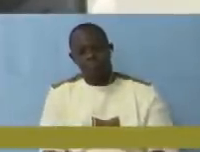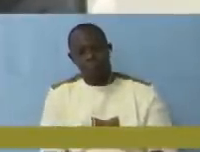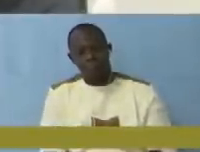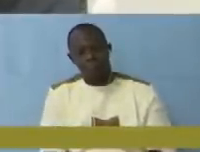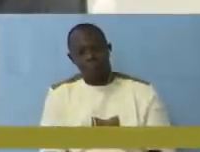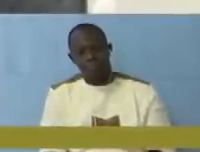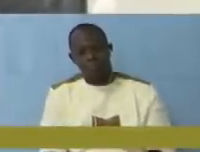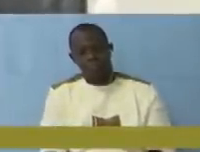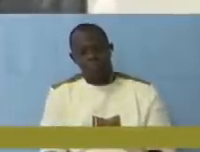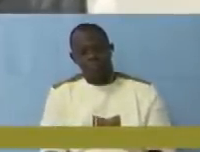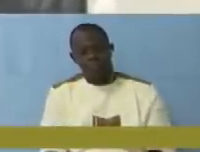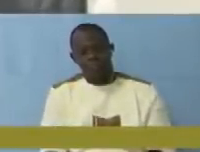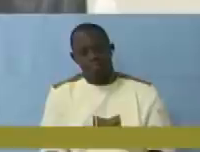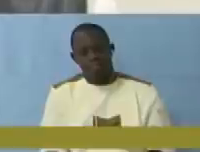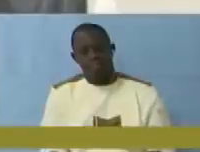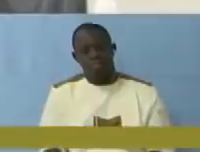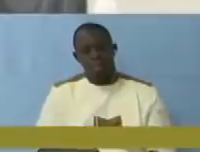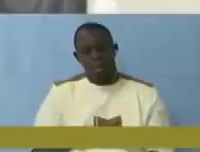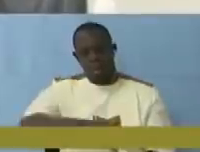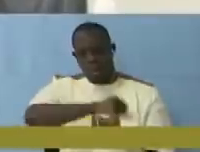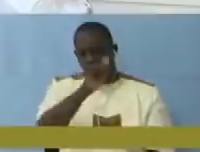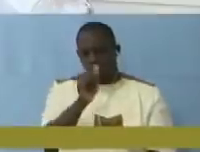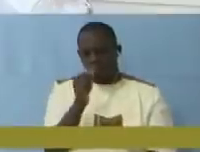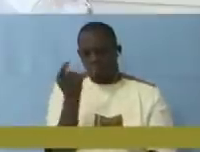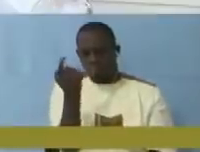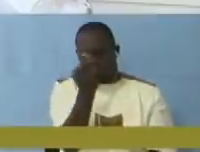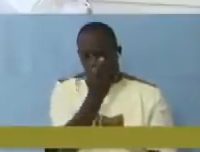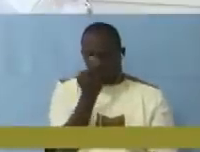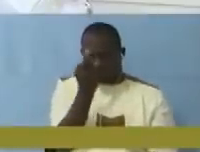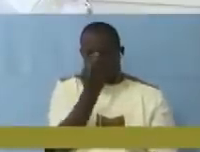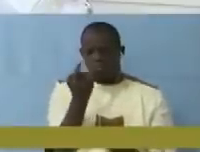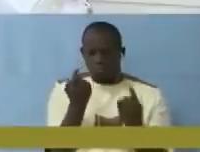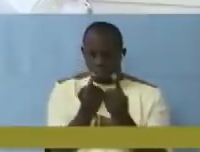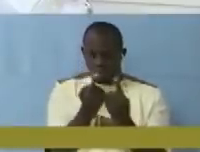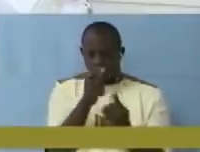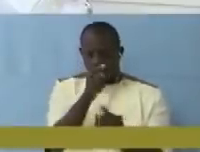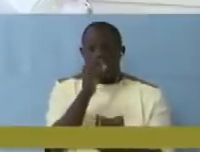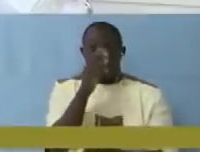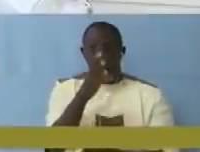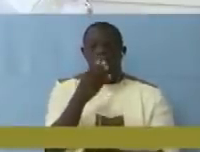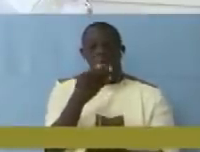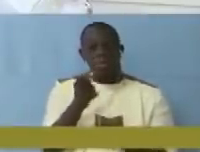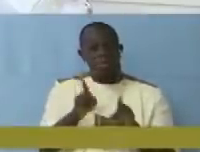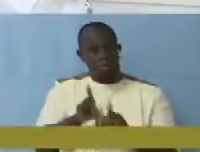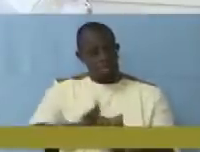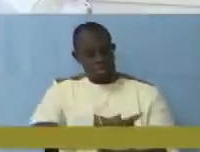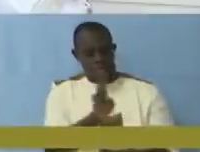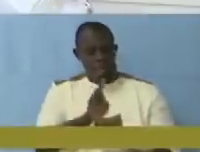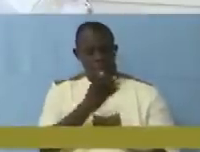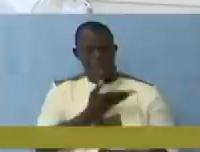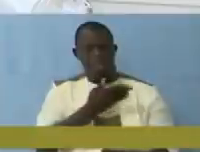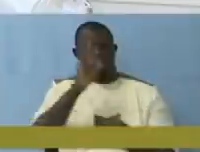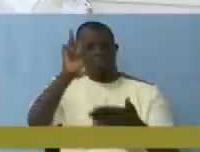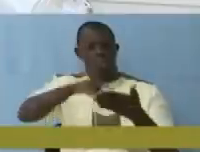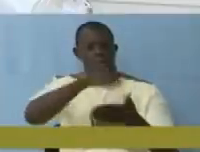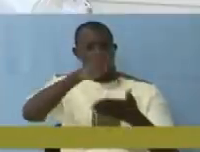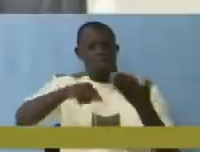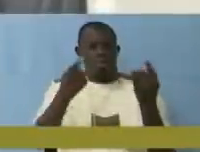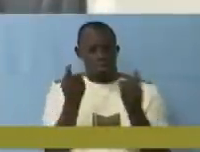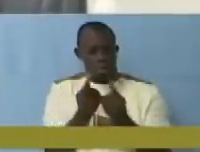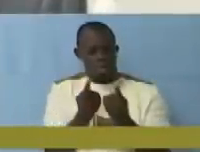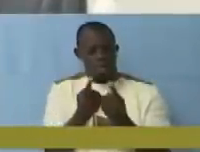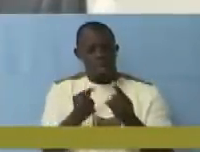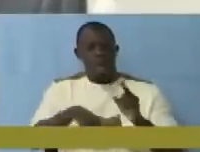la ko be lari nyame je And the only thing you say they got wrong andum ku kilim je be yalon ko yembe men fo filita